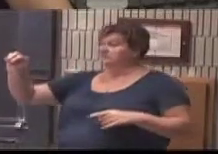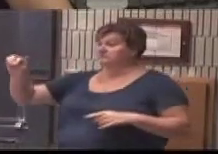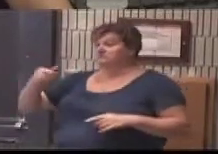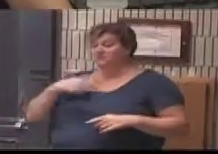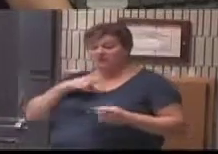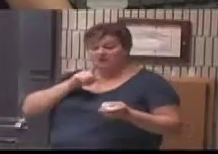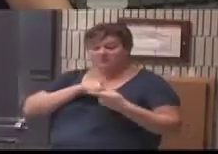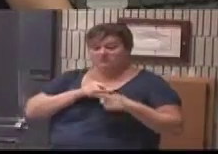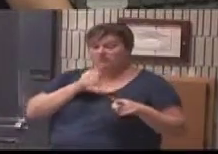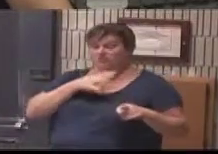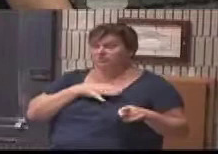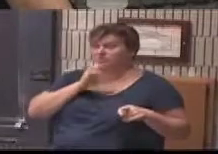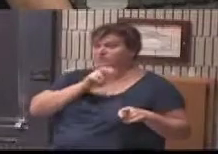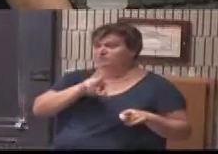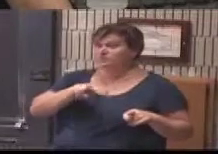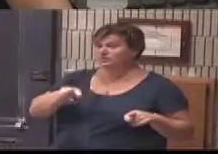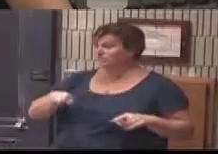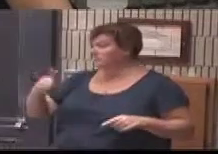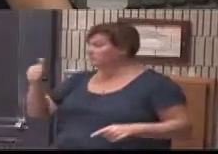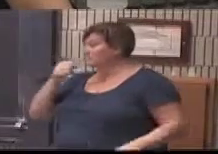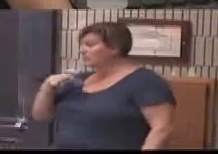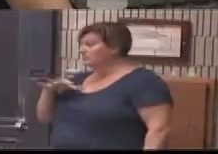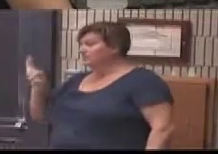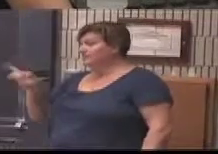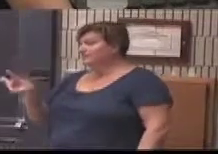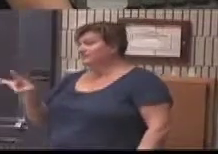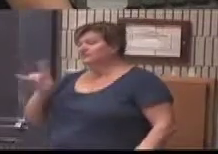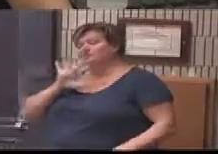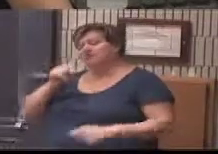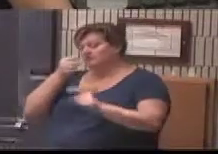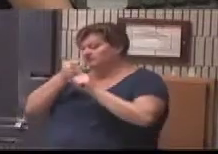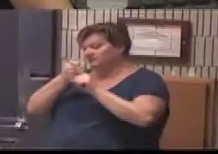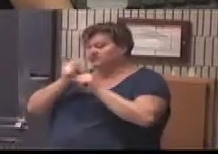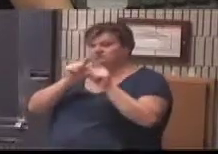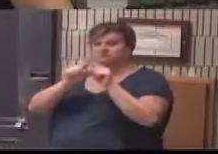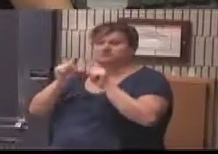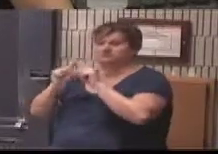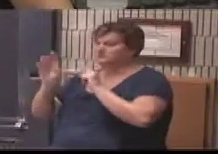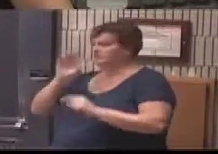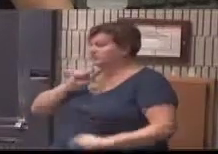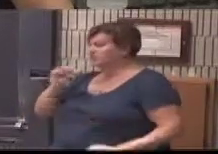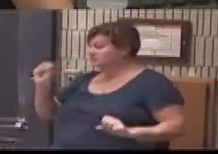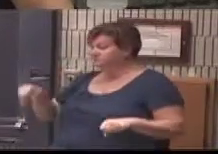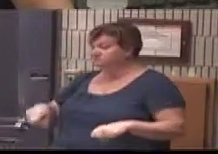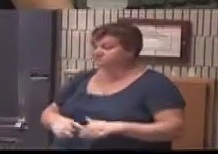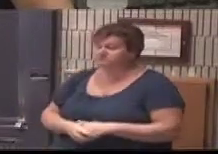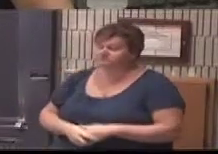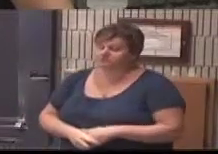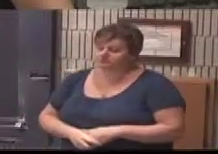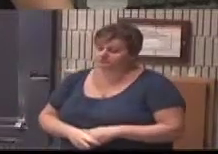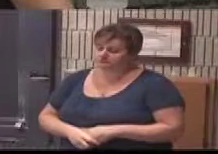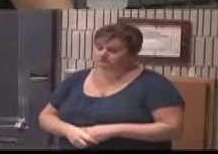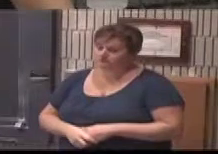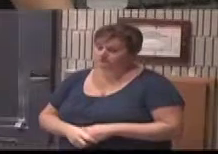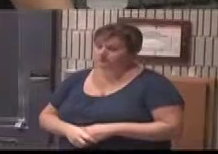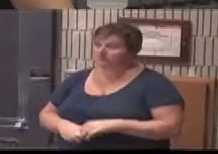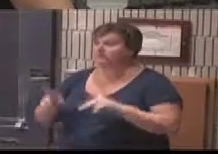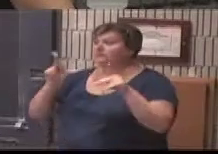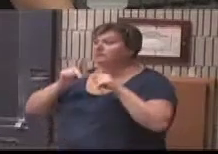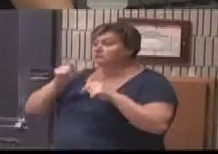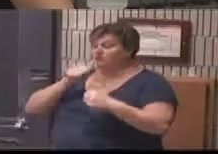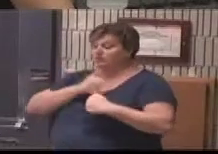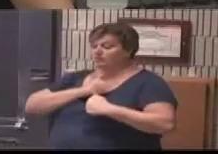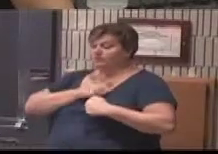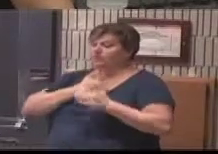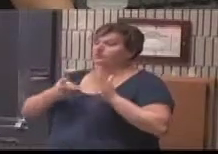22, and I met another lady who was diagnosed at 98. So it can affect people at all ages. Individuals who have served in the military